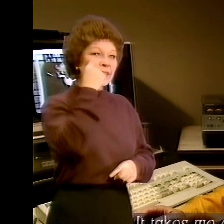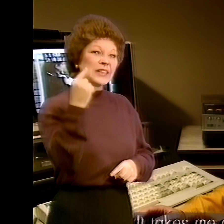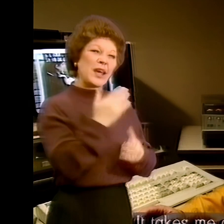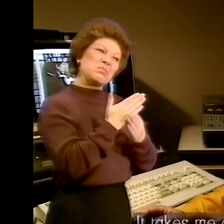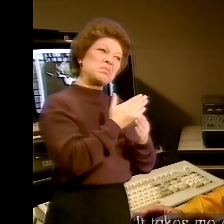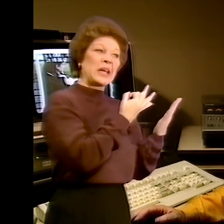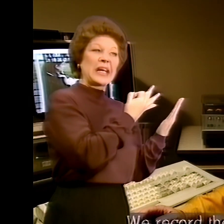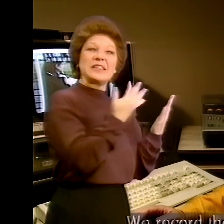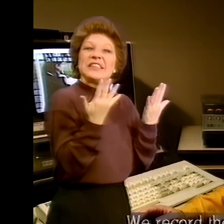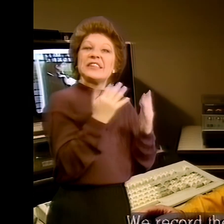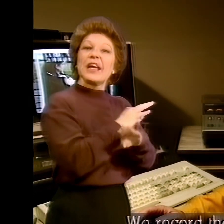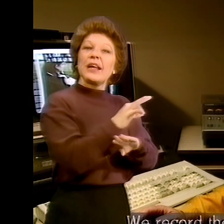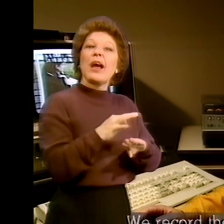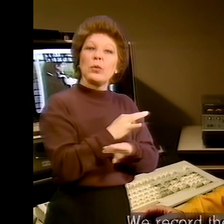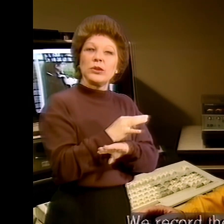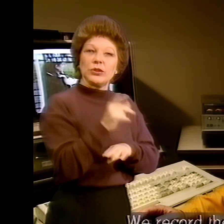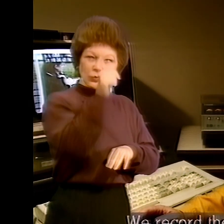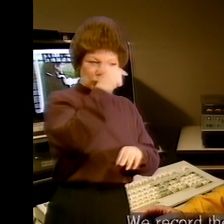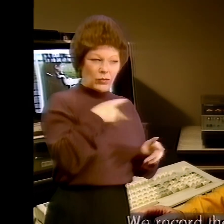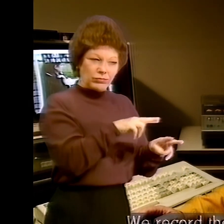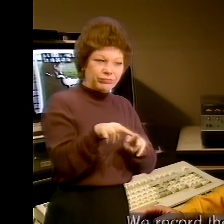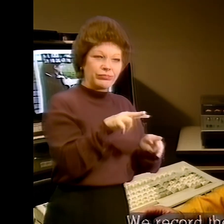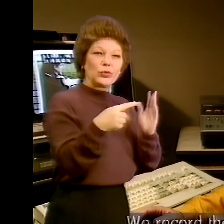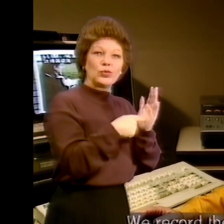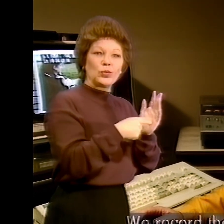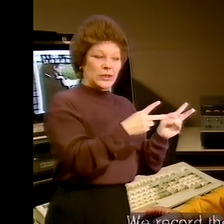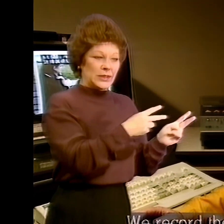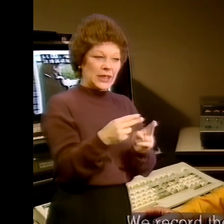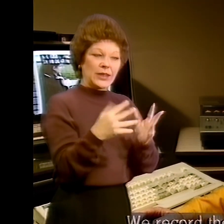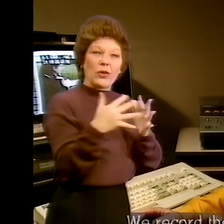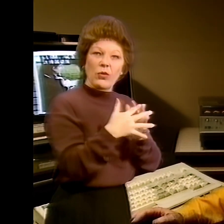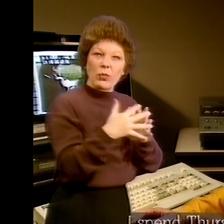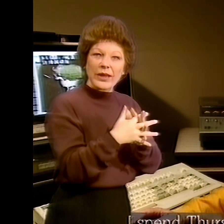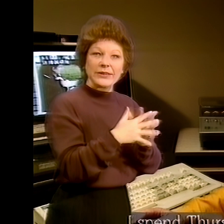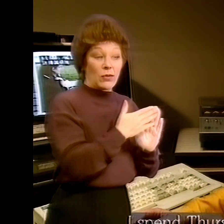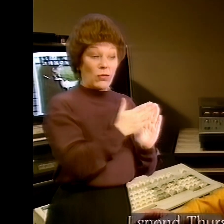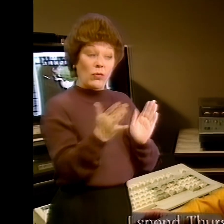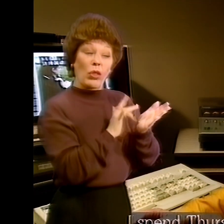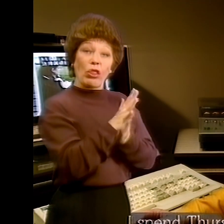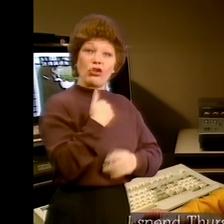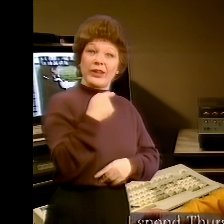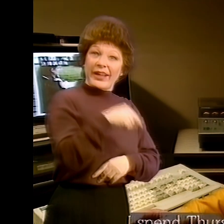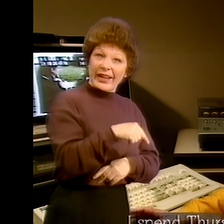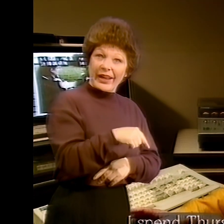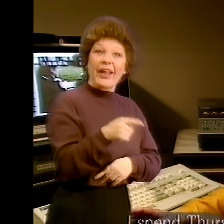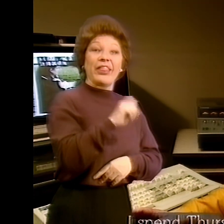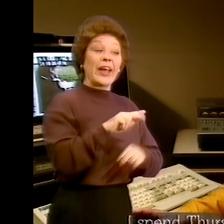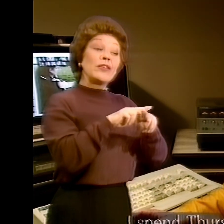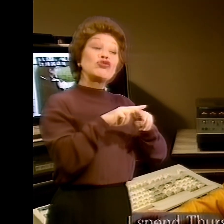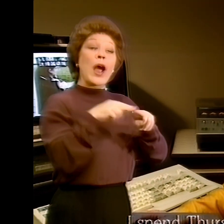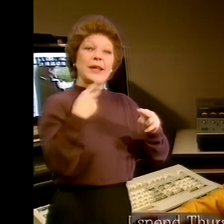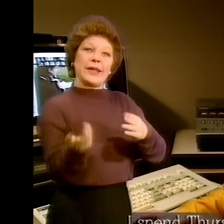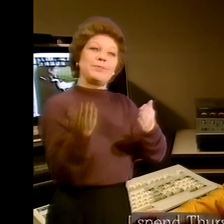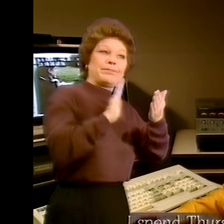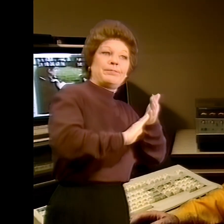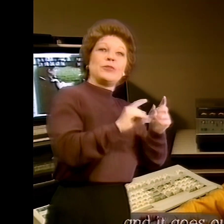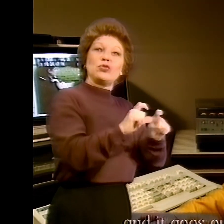and ten hours. We record the programme as you know on Tuesday, edit it on Wednesday, I spend all day Thursday in here, and we put the subtitles onto